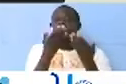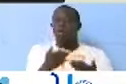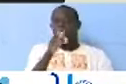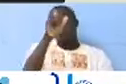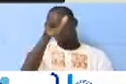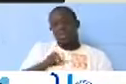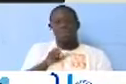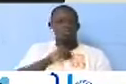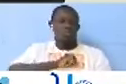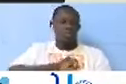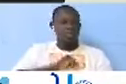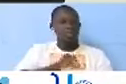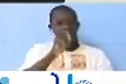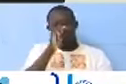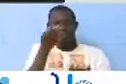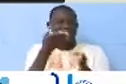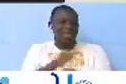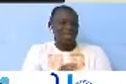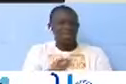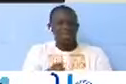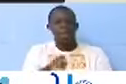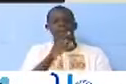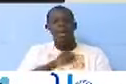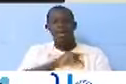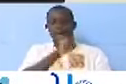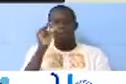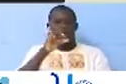of late, a man called Sir Fojata.